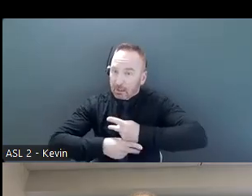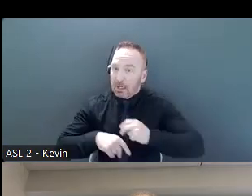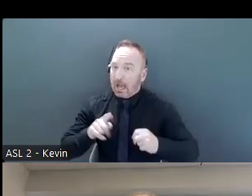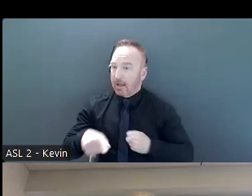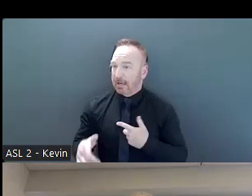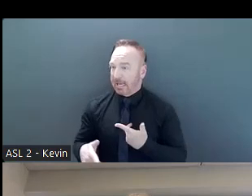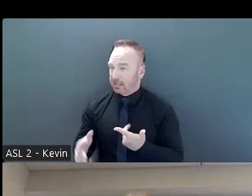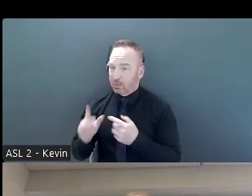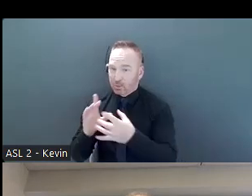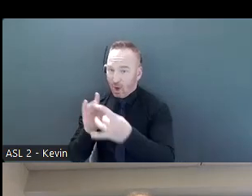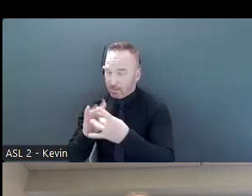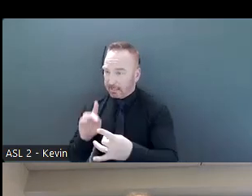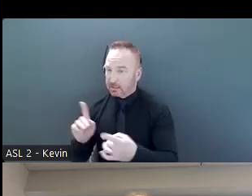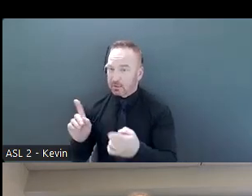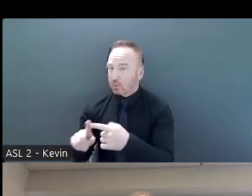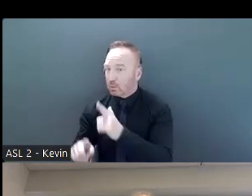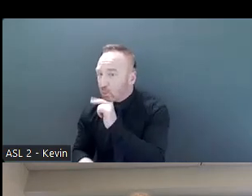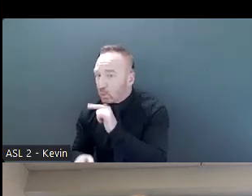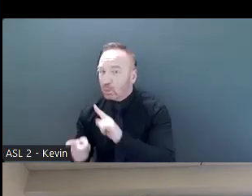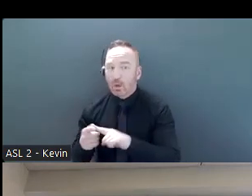this kind of litigation.